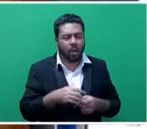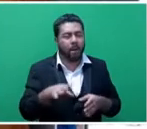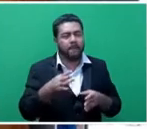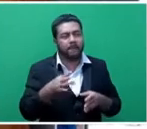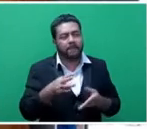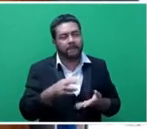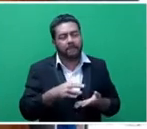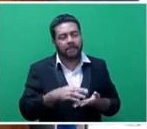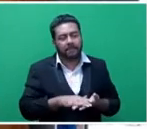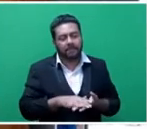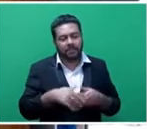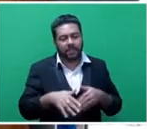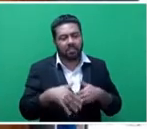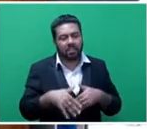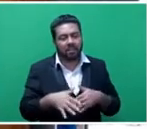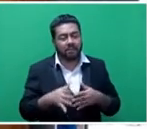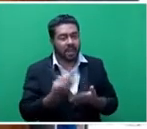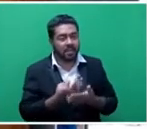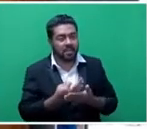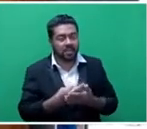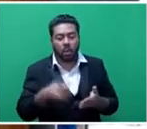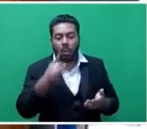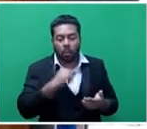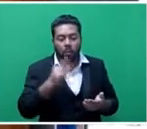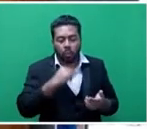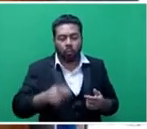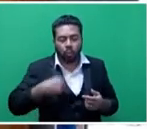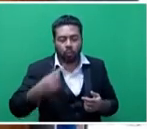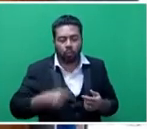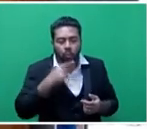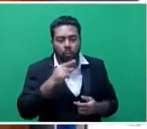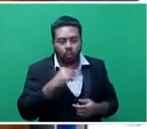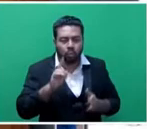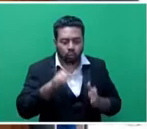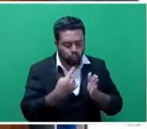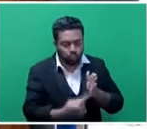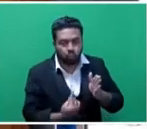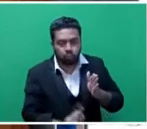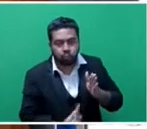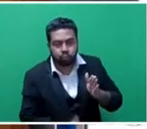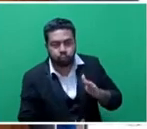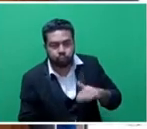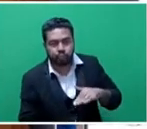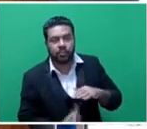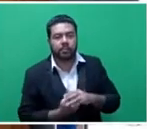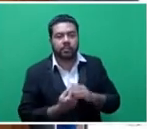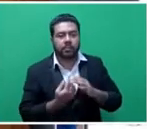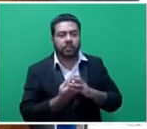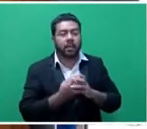after loan guaranteed by the people of Fiji through this August House. All these loan guarantees, Mr. Speaker,